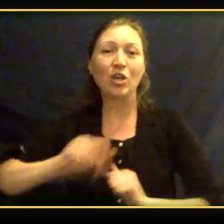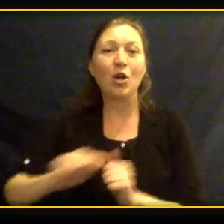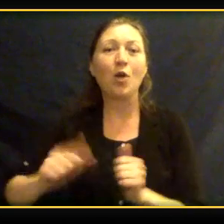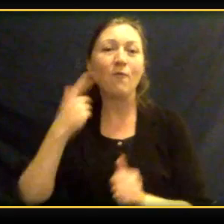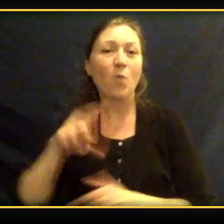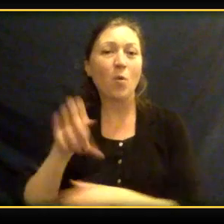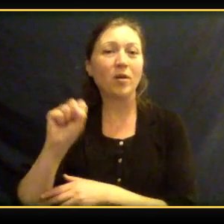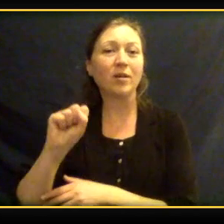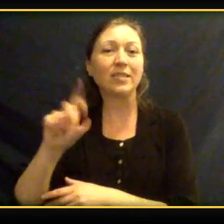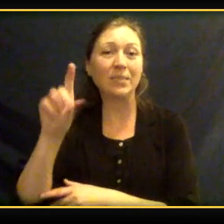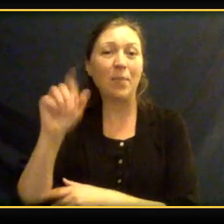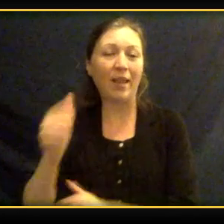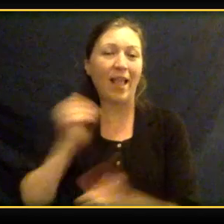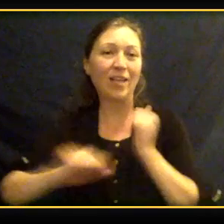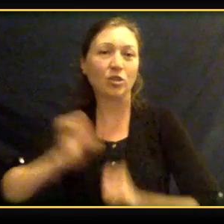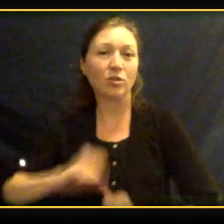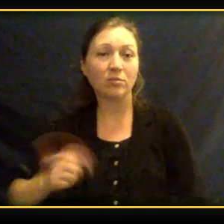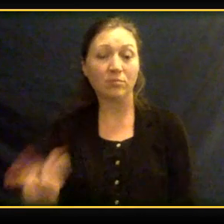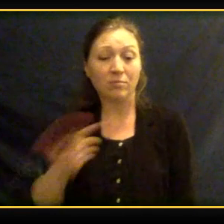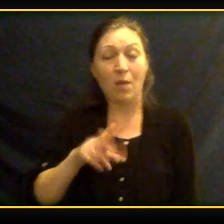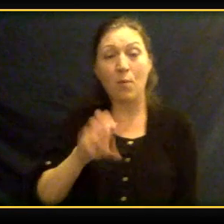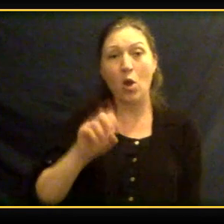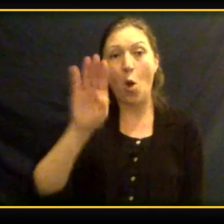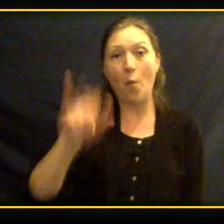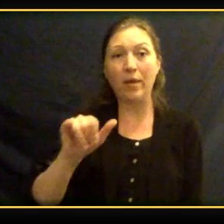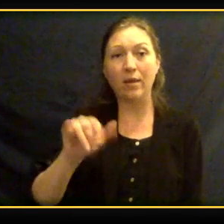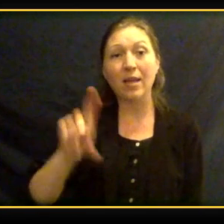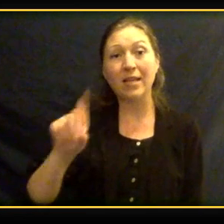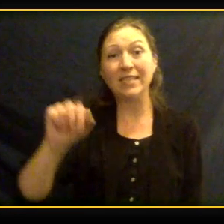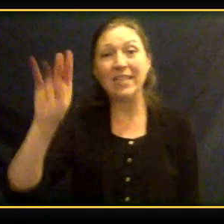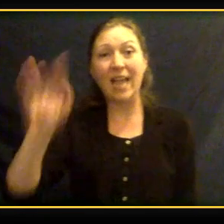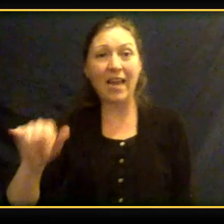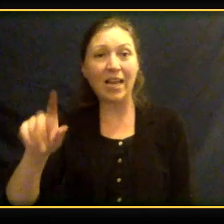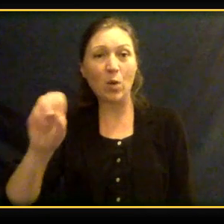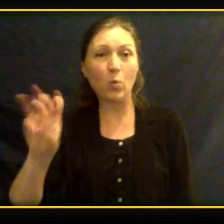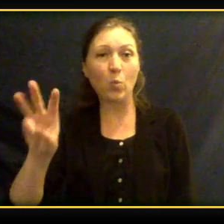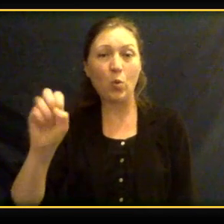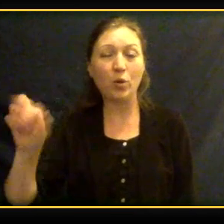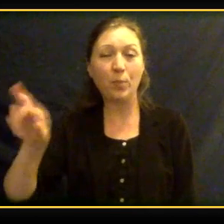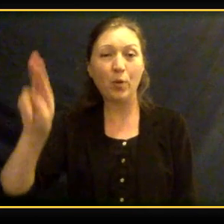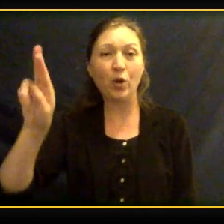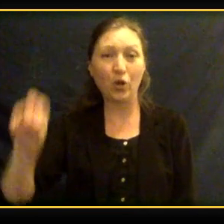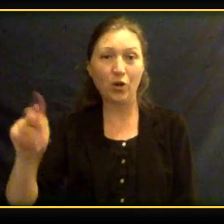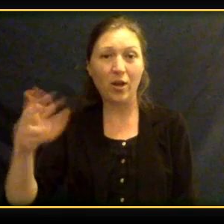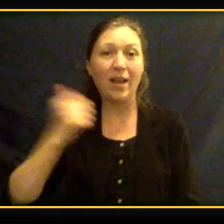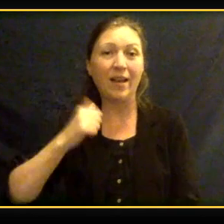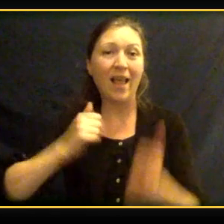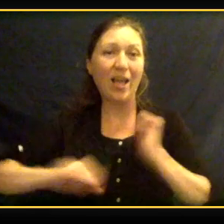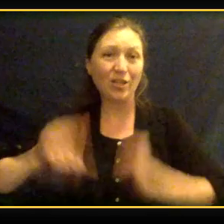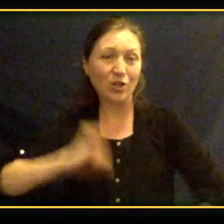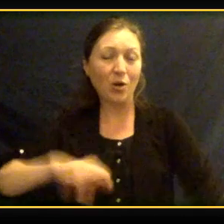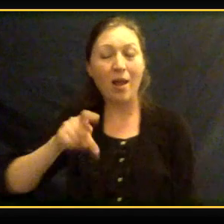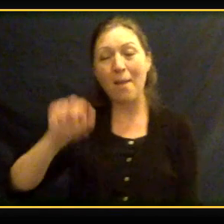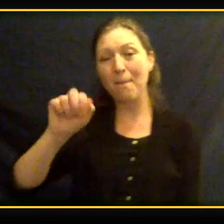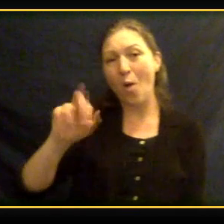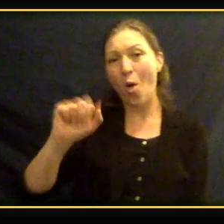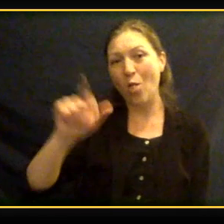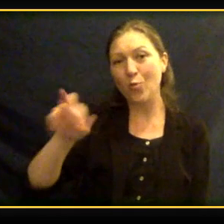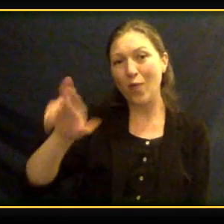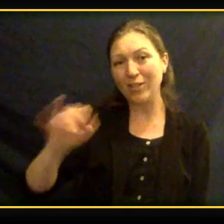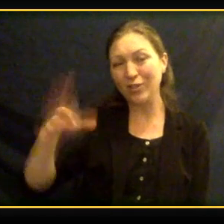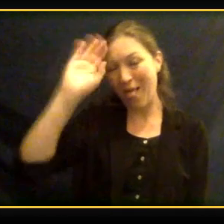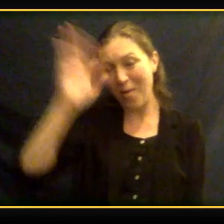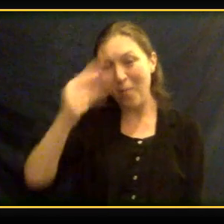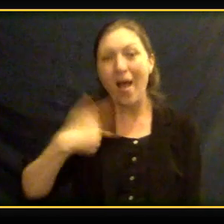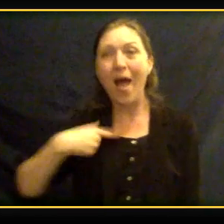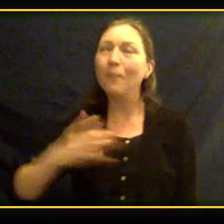Bird, and I am an actor with autism. I'm actor and disability rights activist Danny Woodburn. Hi, I'm Paul Reiser, and I'm delighted to be